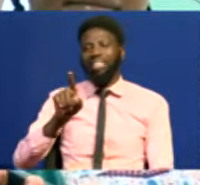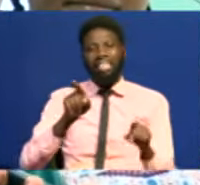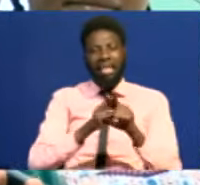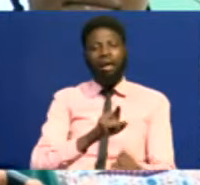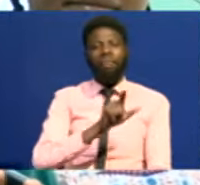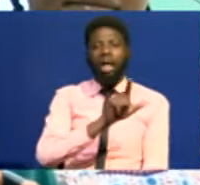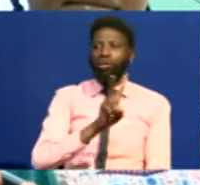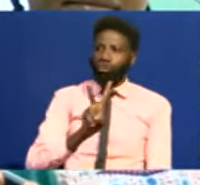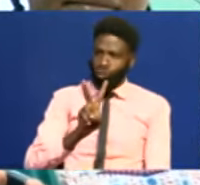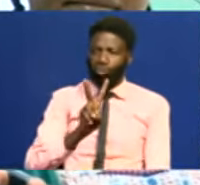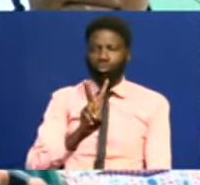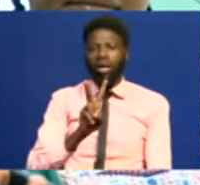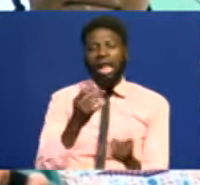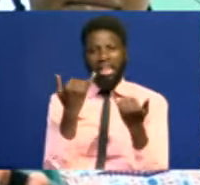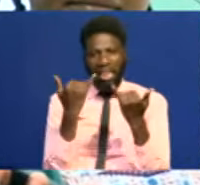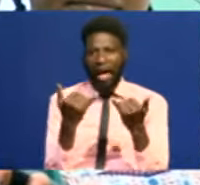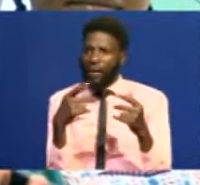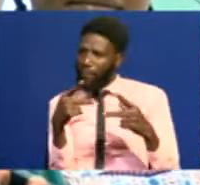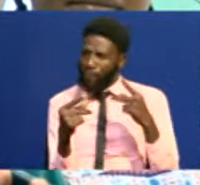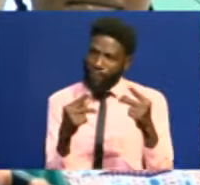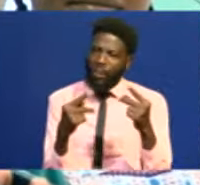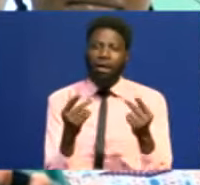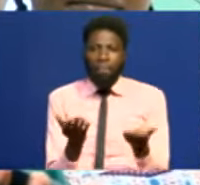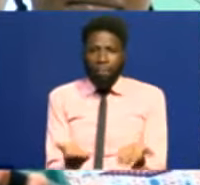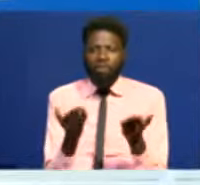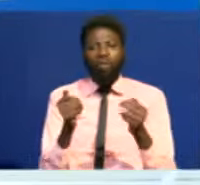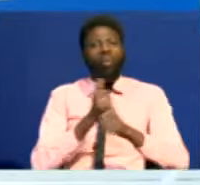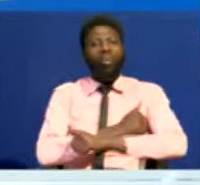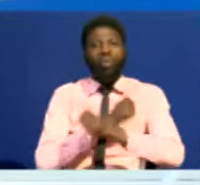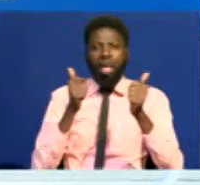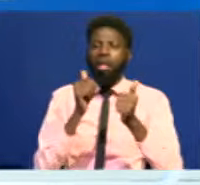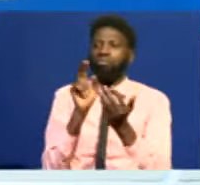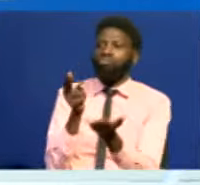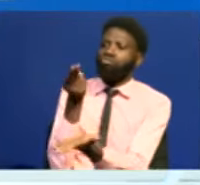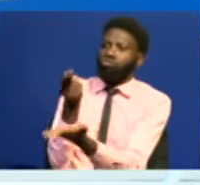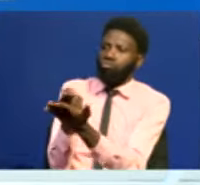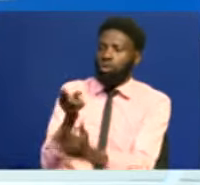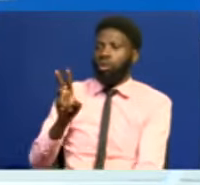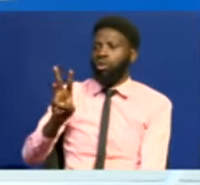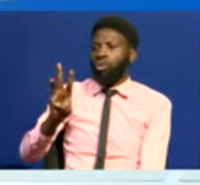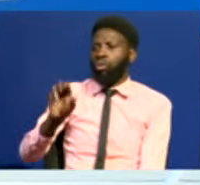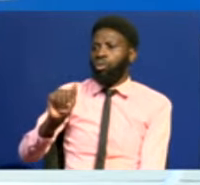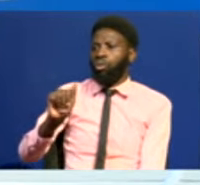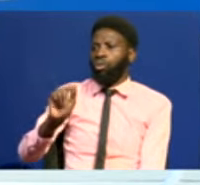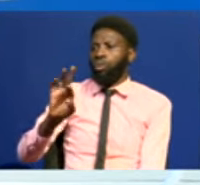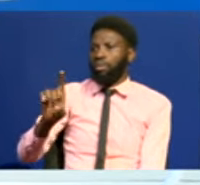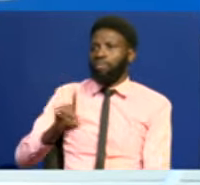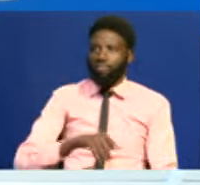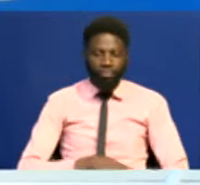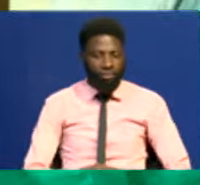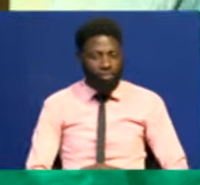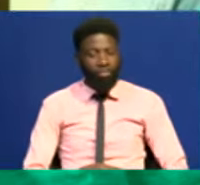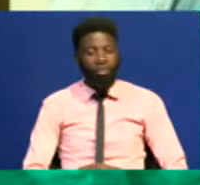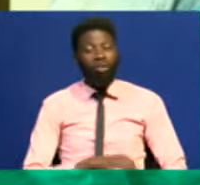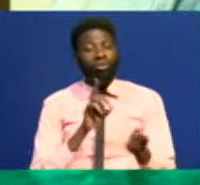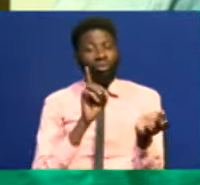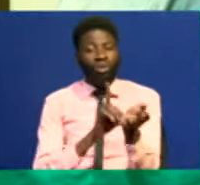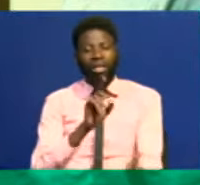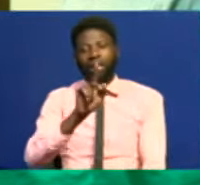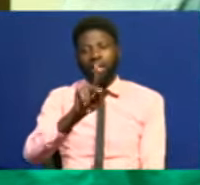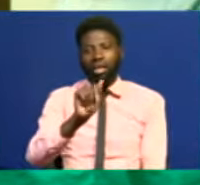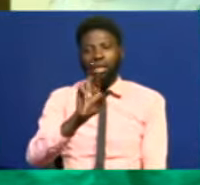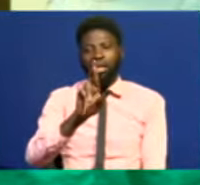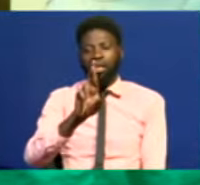done, and the patient is stable and recovering well in the ward. Dr. Kariuki says since the vertebrae are crucial